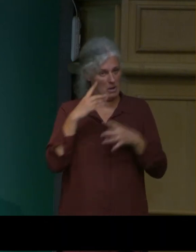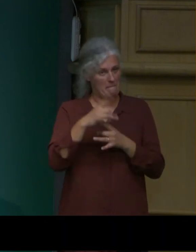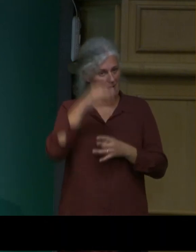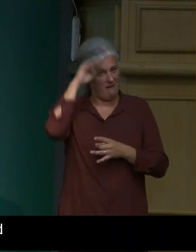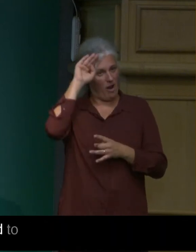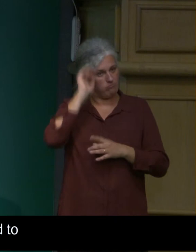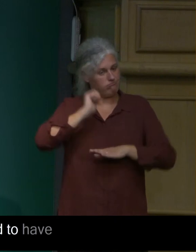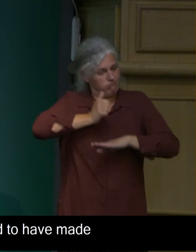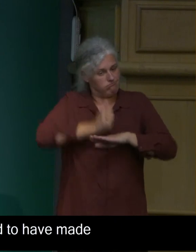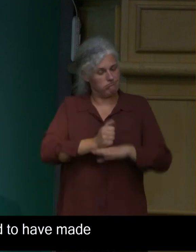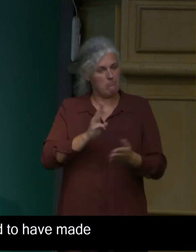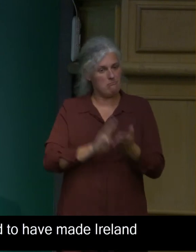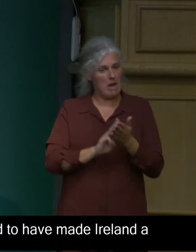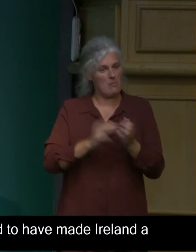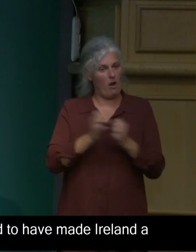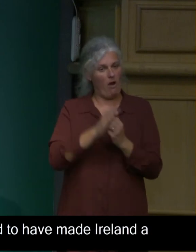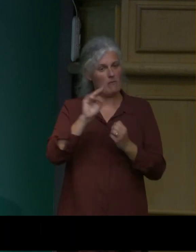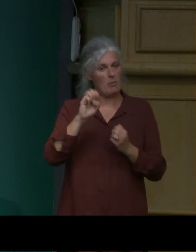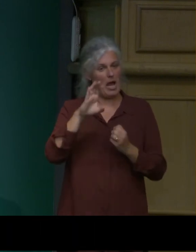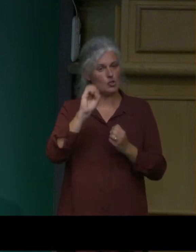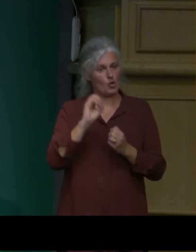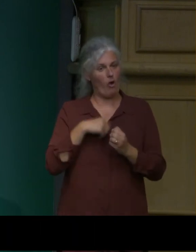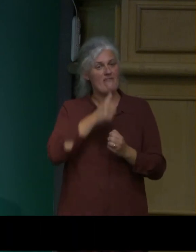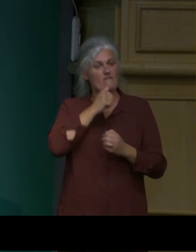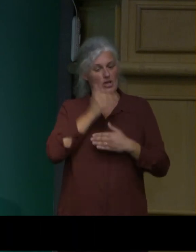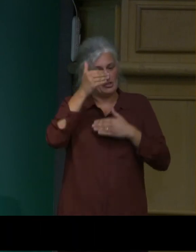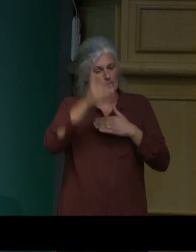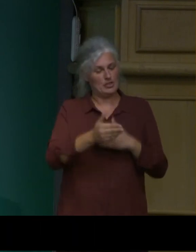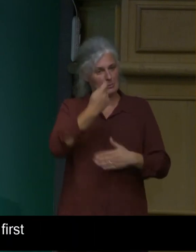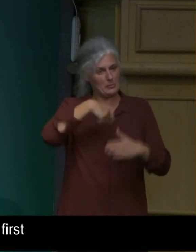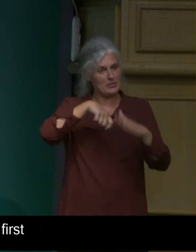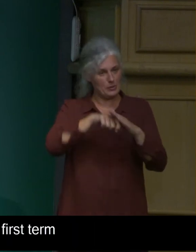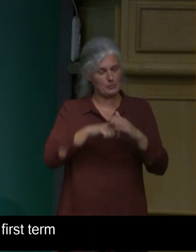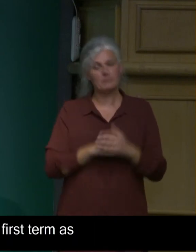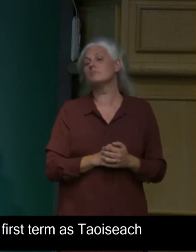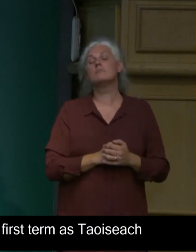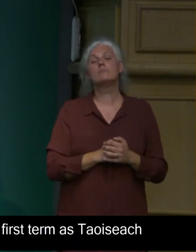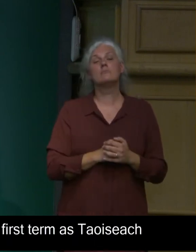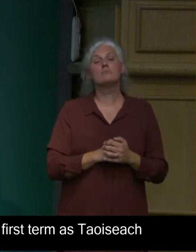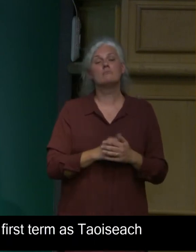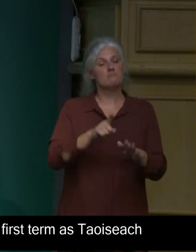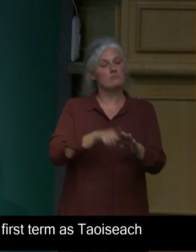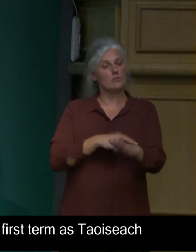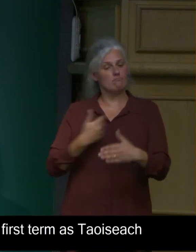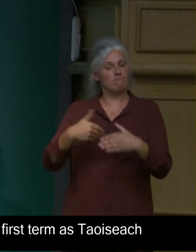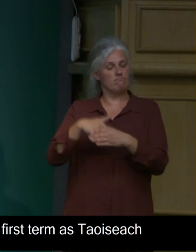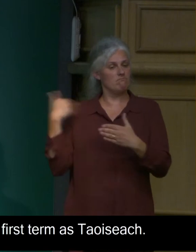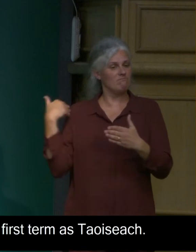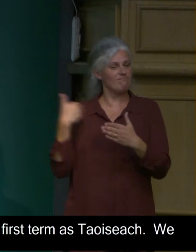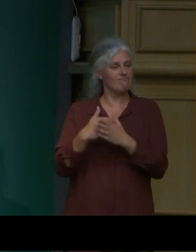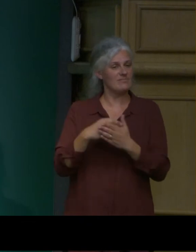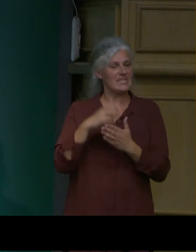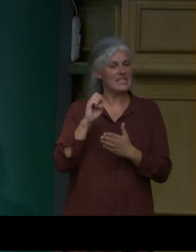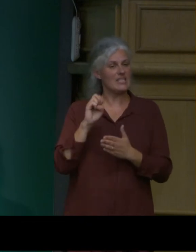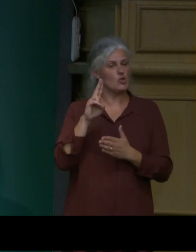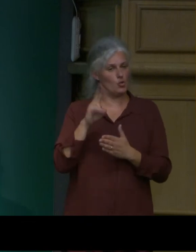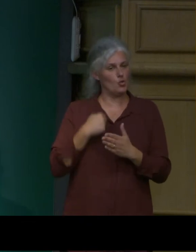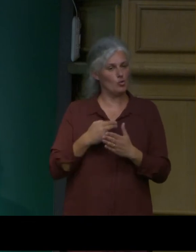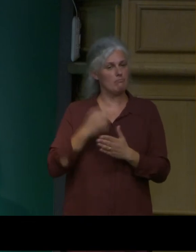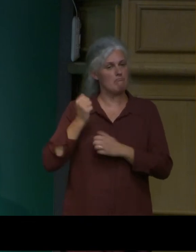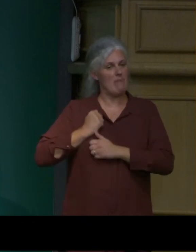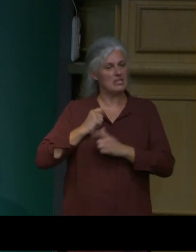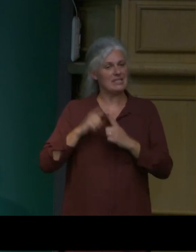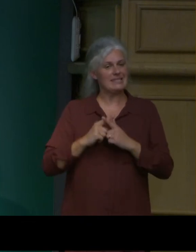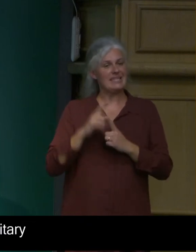made Ireland a Founder member of Pesco during my first term as t-shirt we have long been a contributor to EU military and